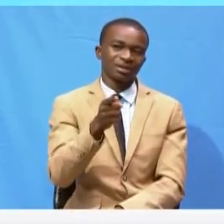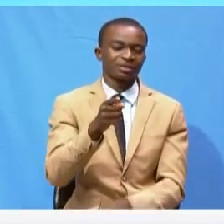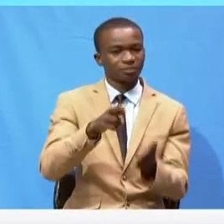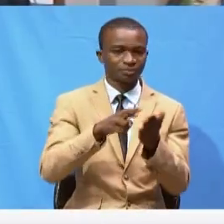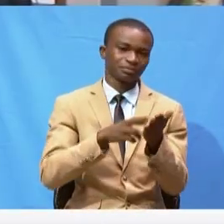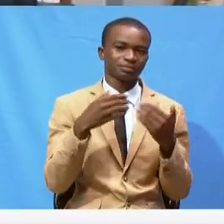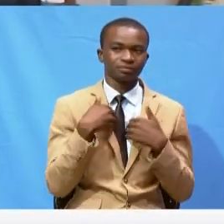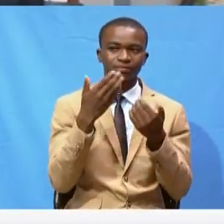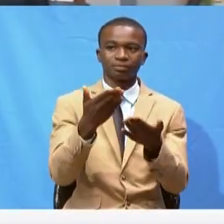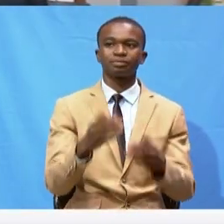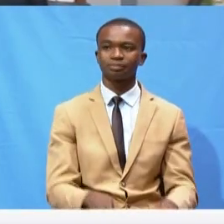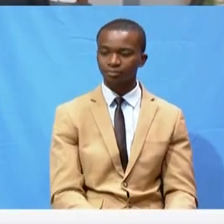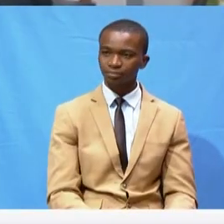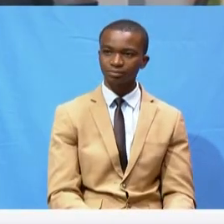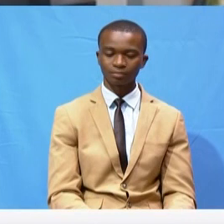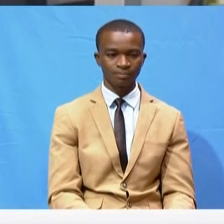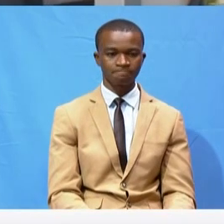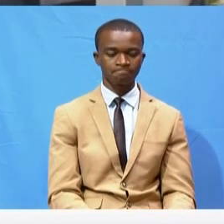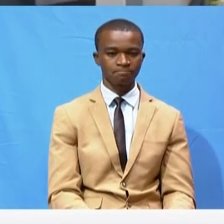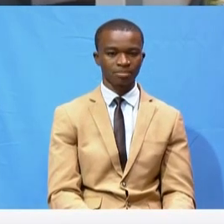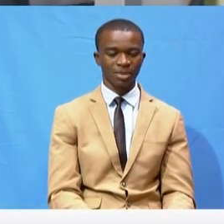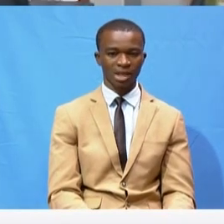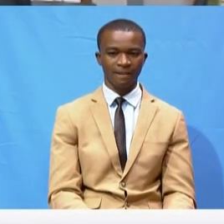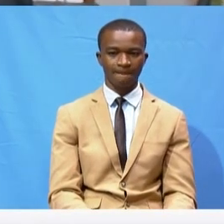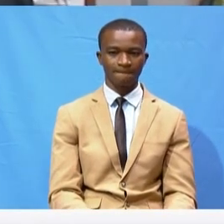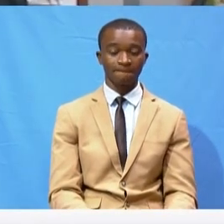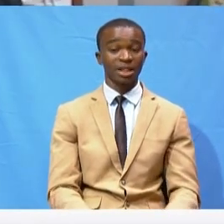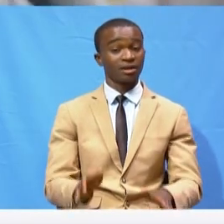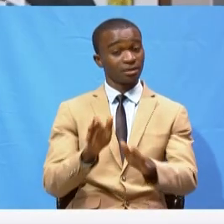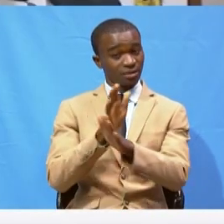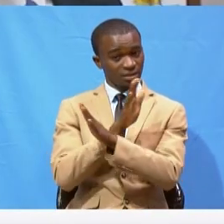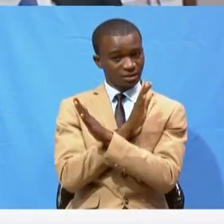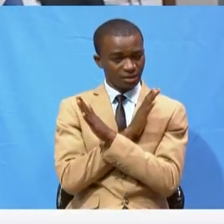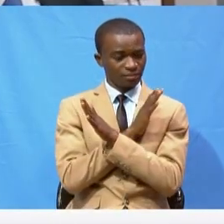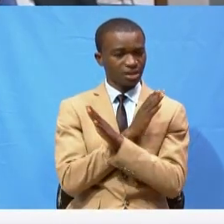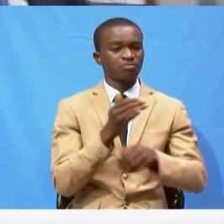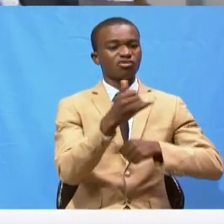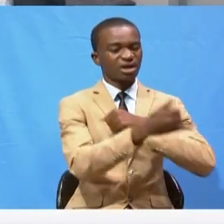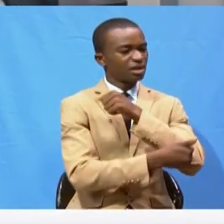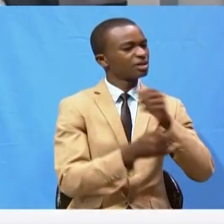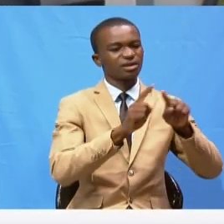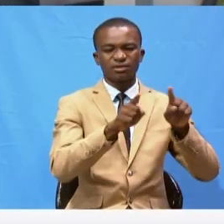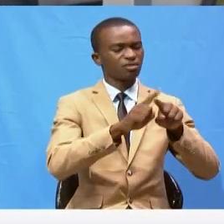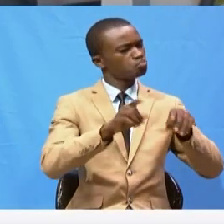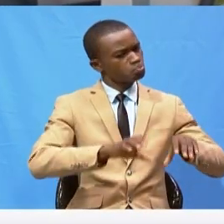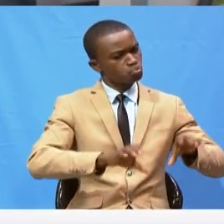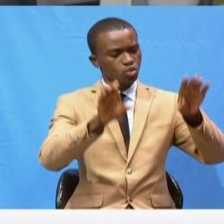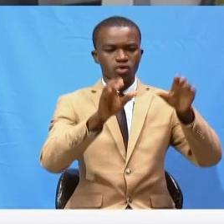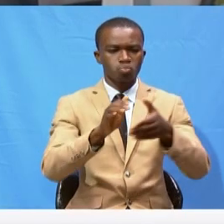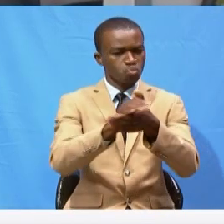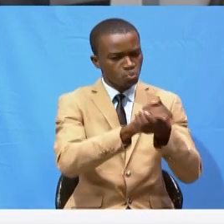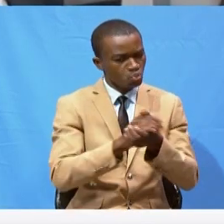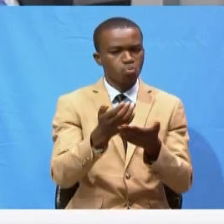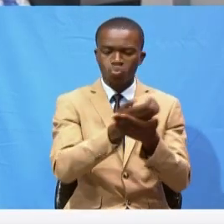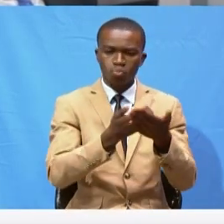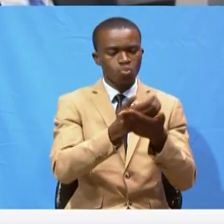Lisulo. Zambia has continued strengthening its bilateral relations with other countries in the region. Commerce,